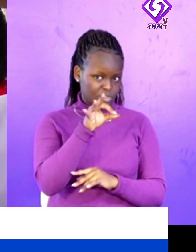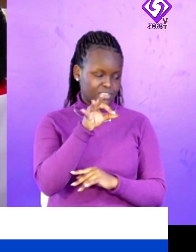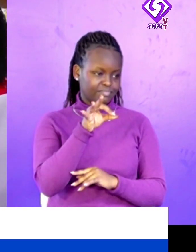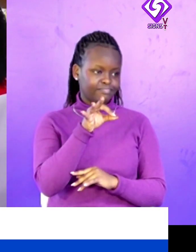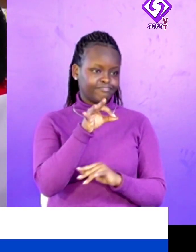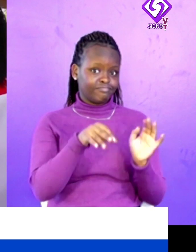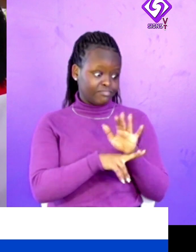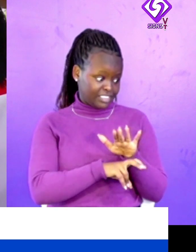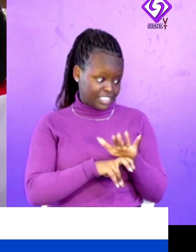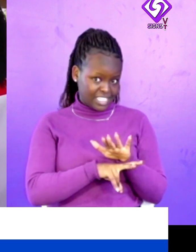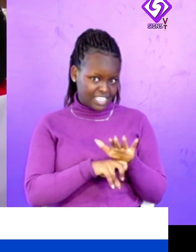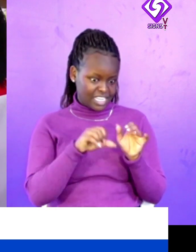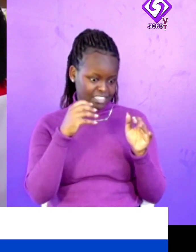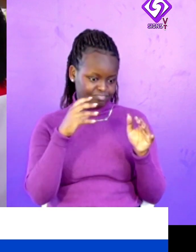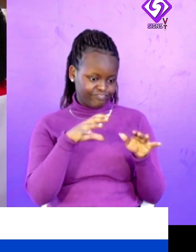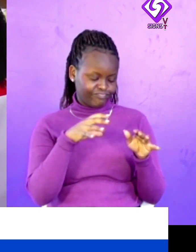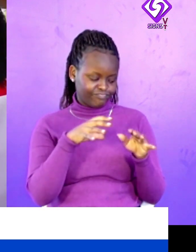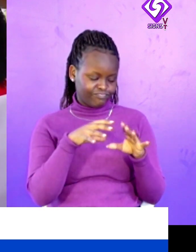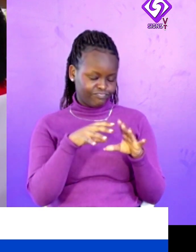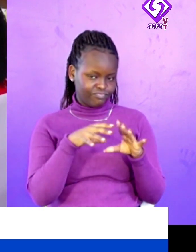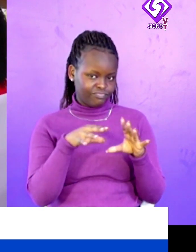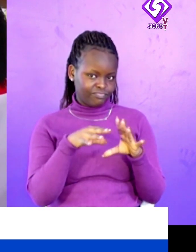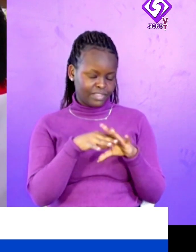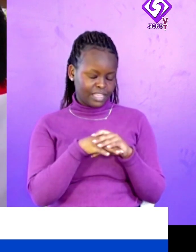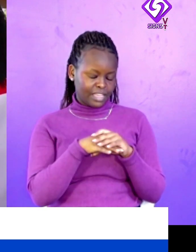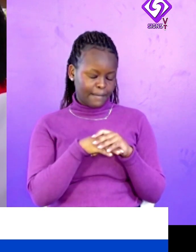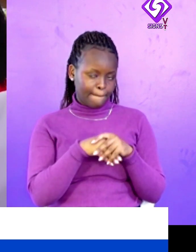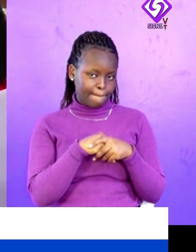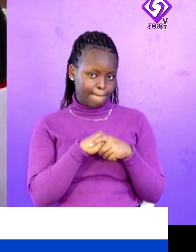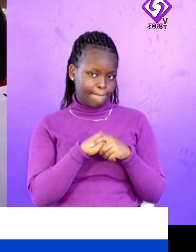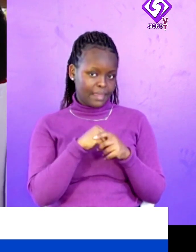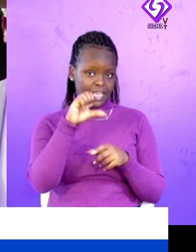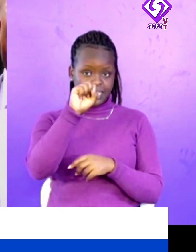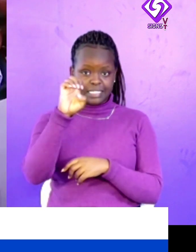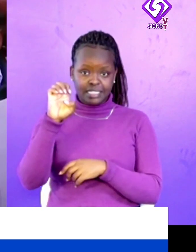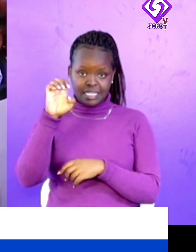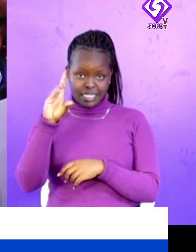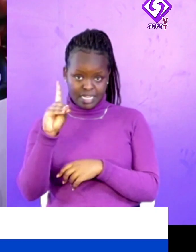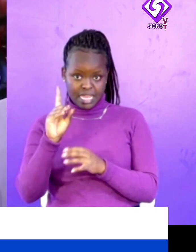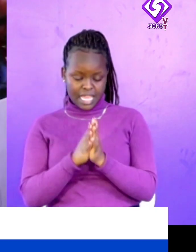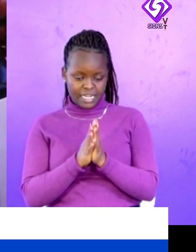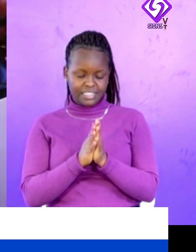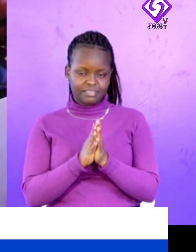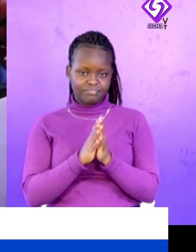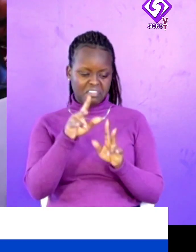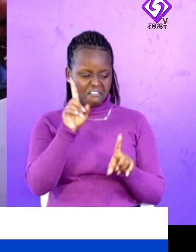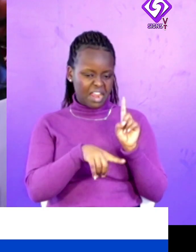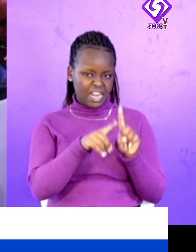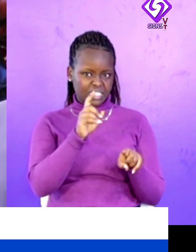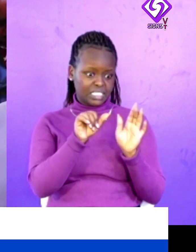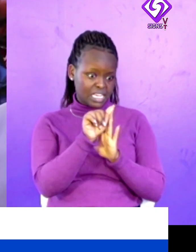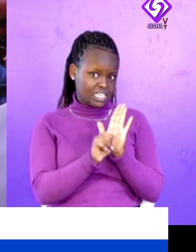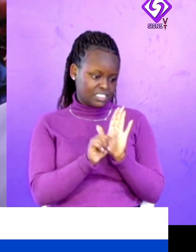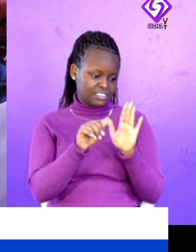court and prosecuted according to Seed and Plant Varieties Act. You know the dangers when the farmers